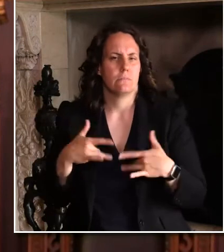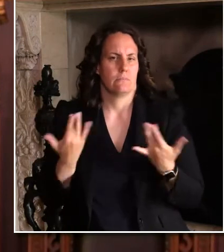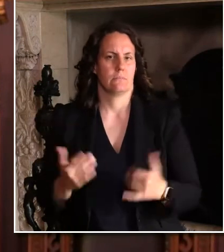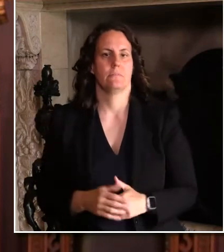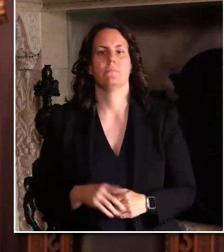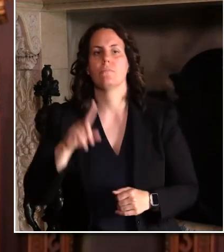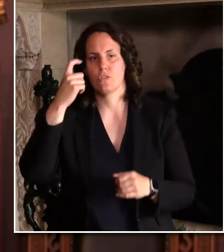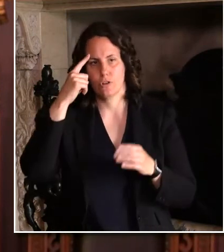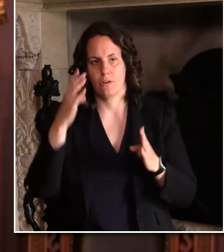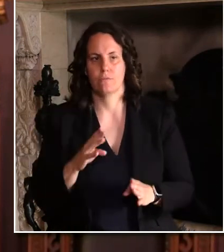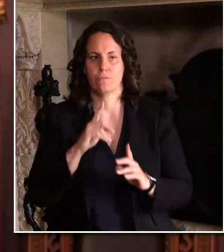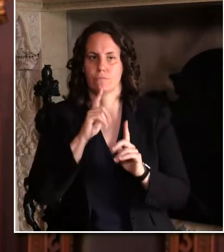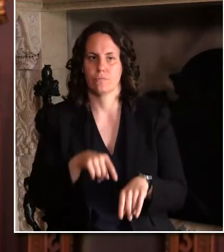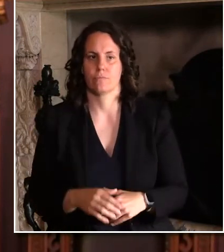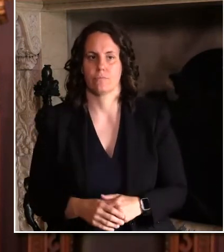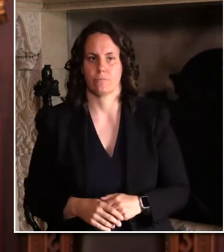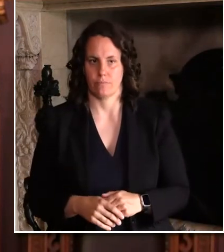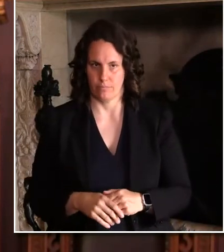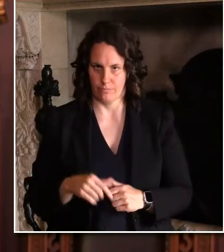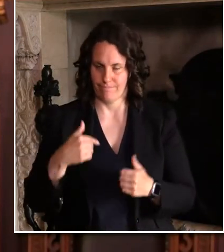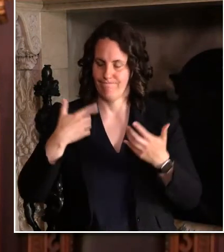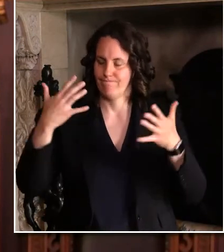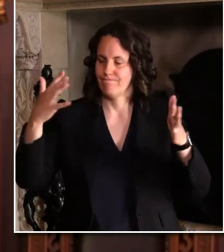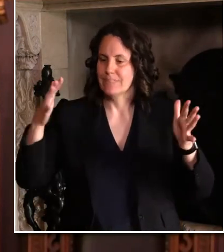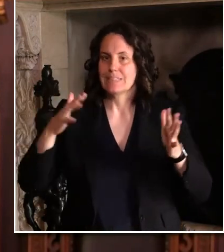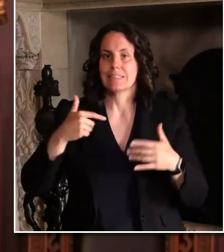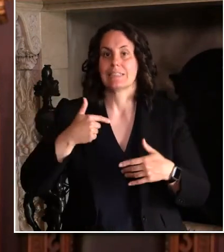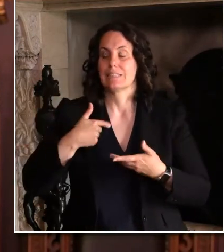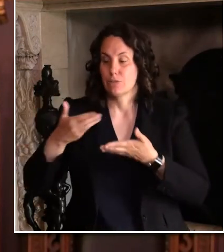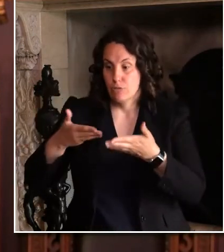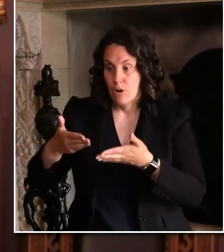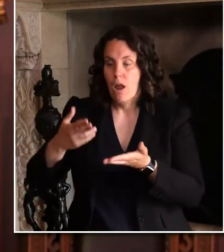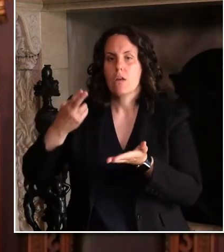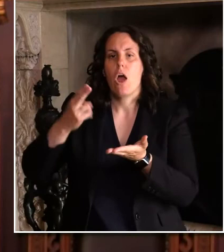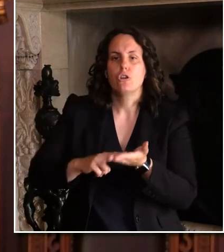a 500-person call center for UI benefits, a